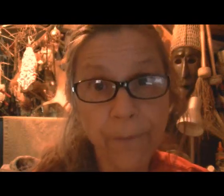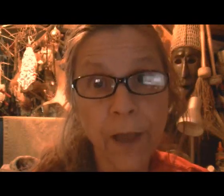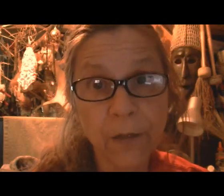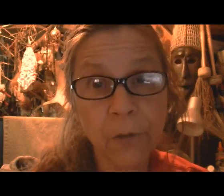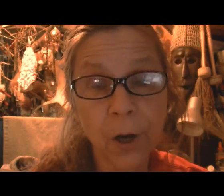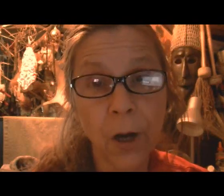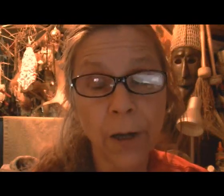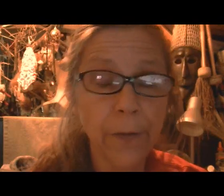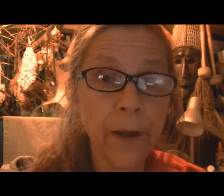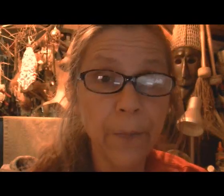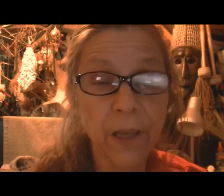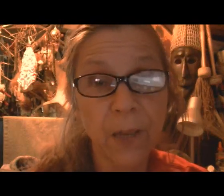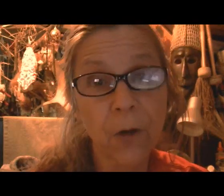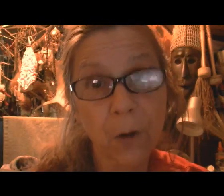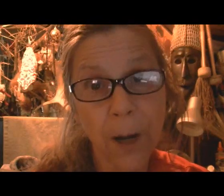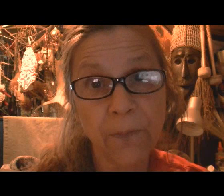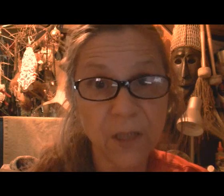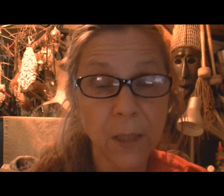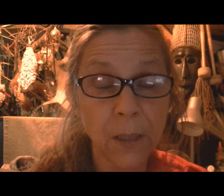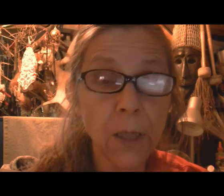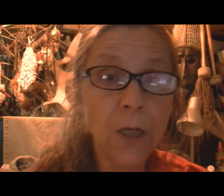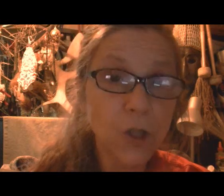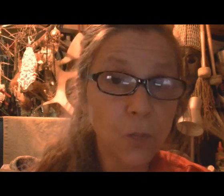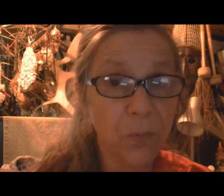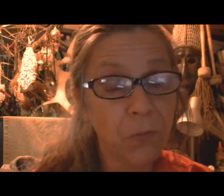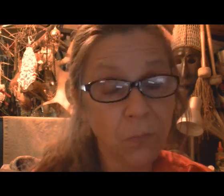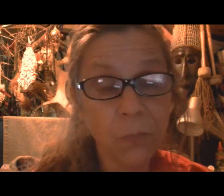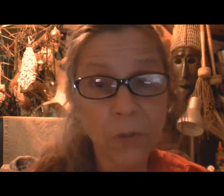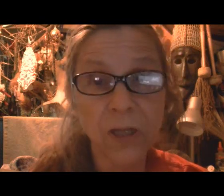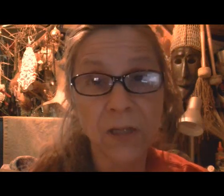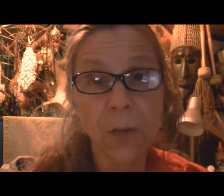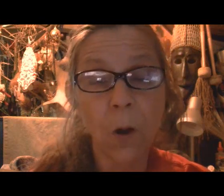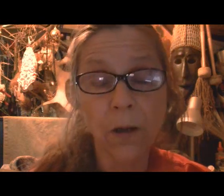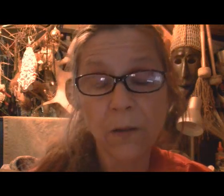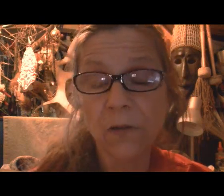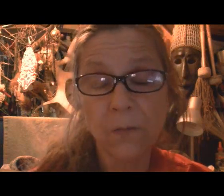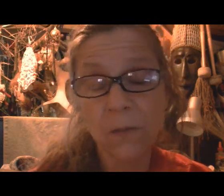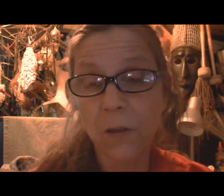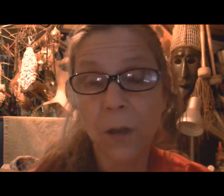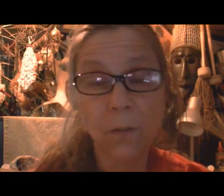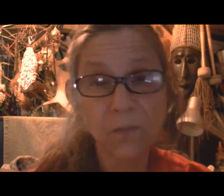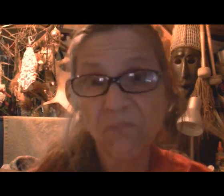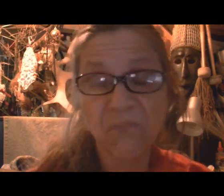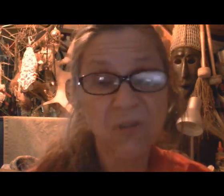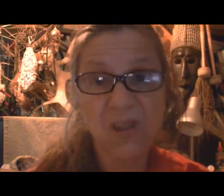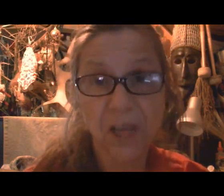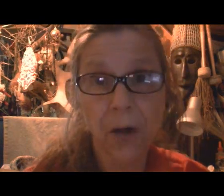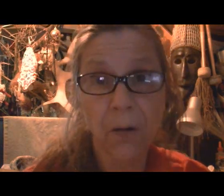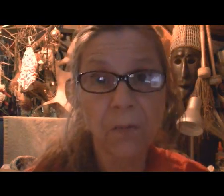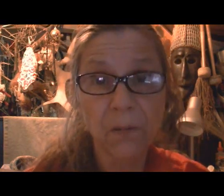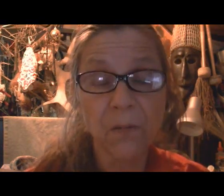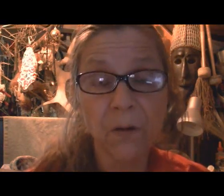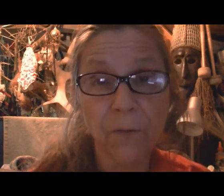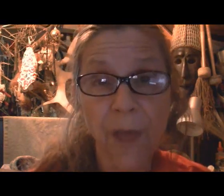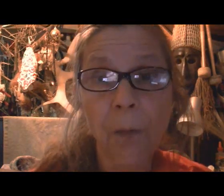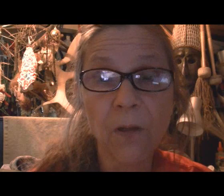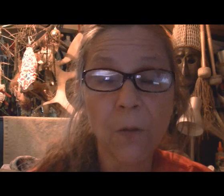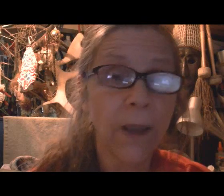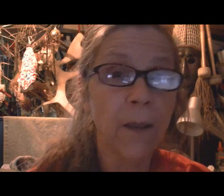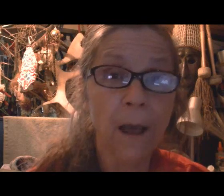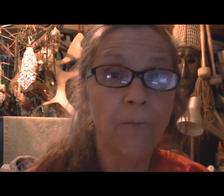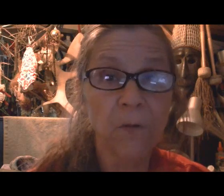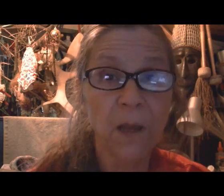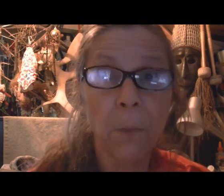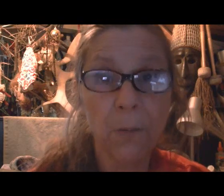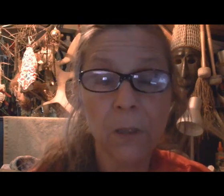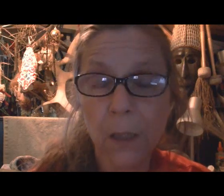through that phantom car, and then it became a crime scene because they wanted to, you know, scare her family